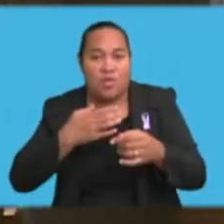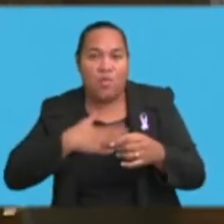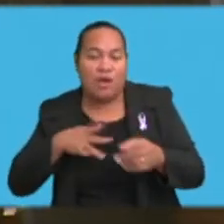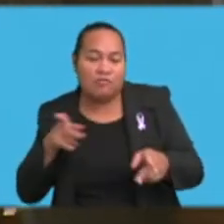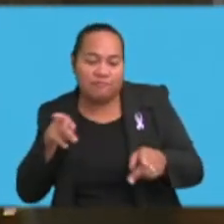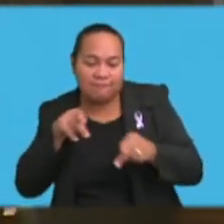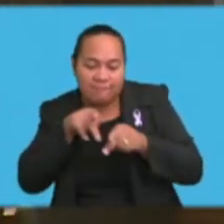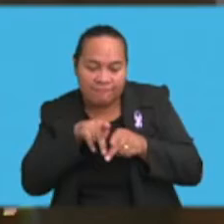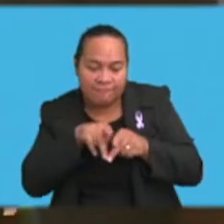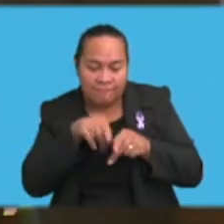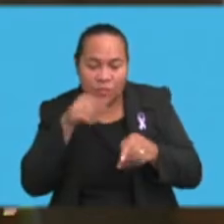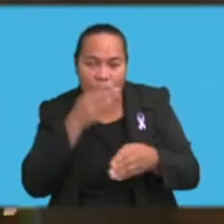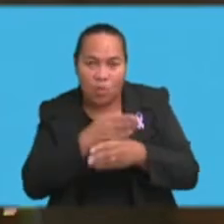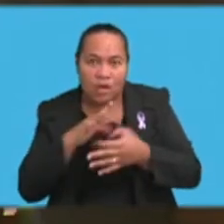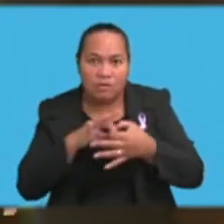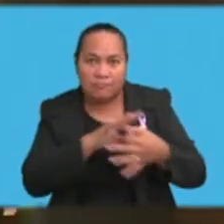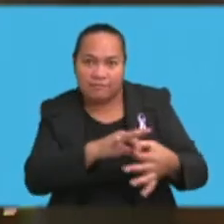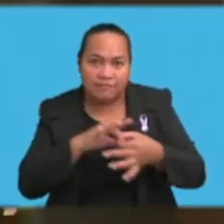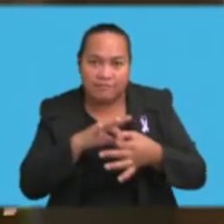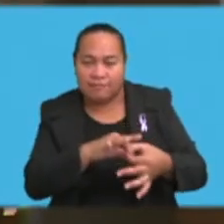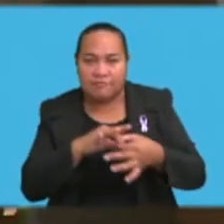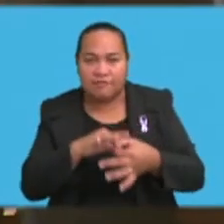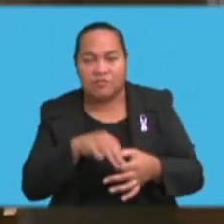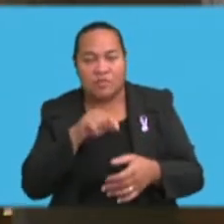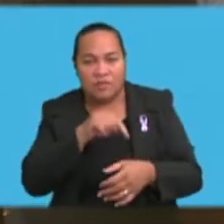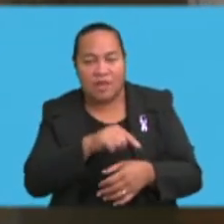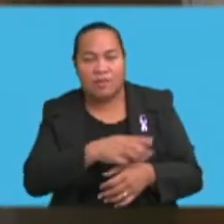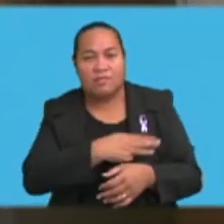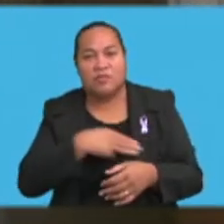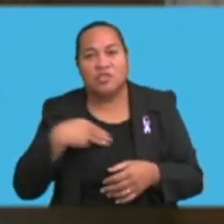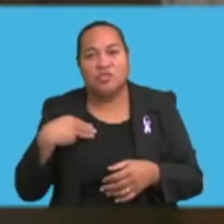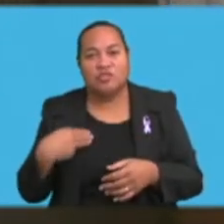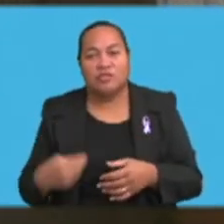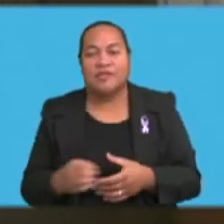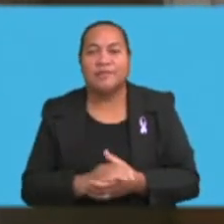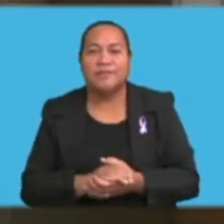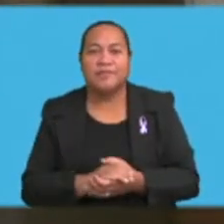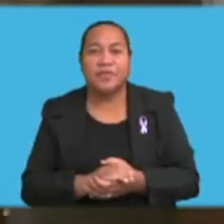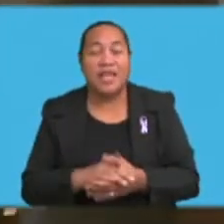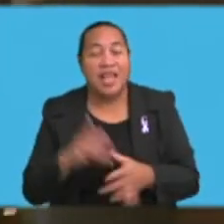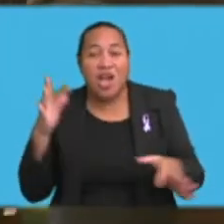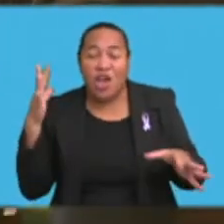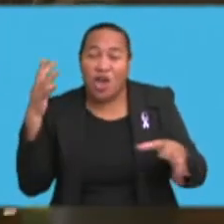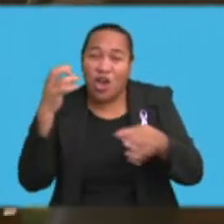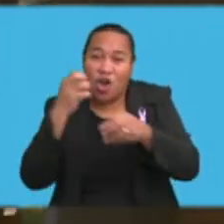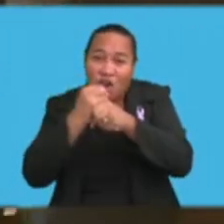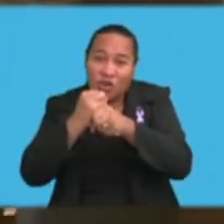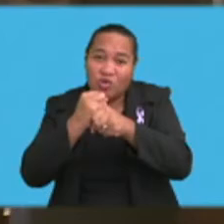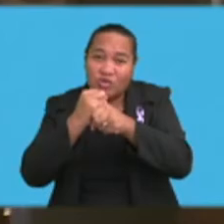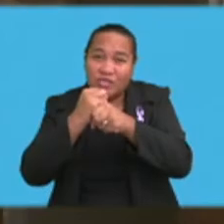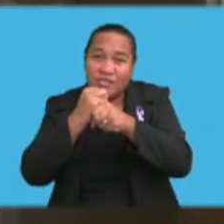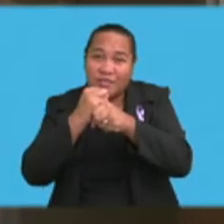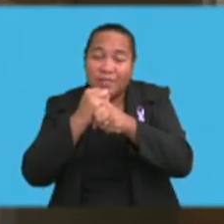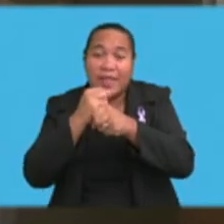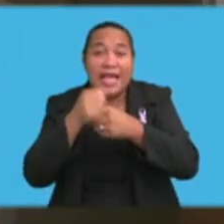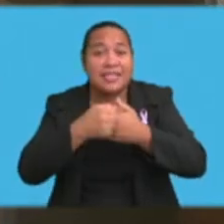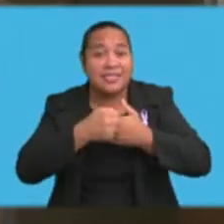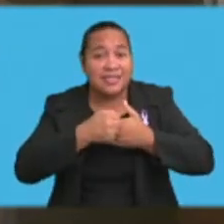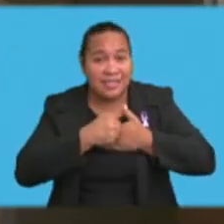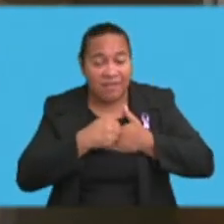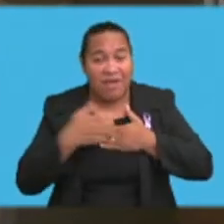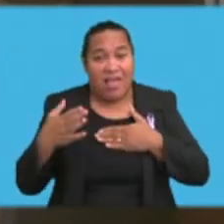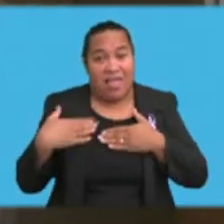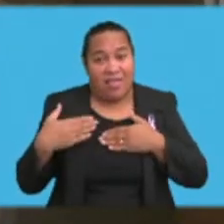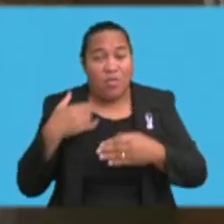to target or working together with that particular ministry. Madam Speaker, in conclusion, safe and healthy